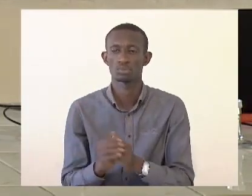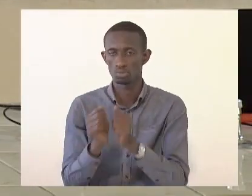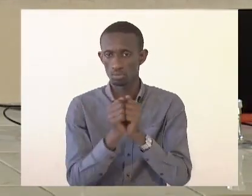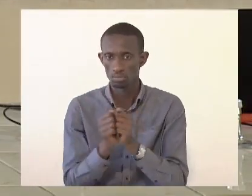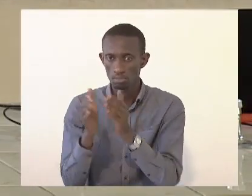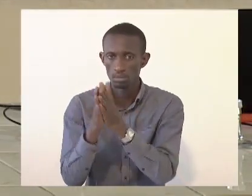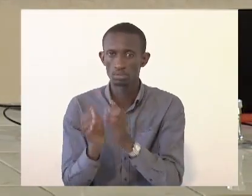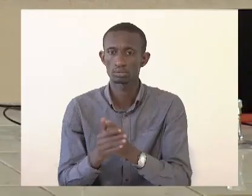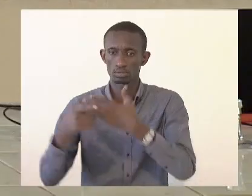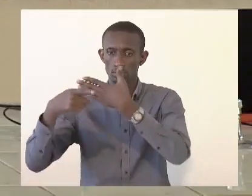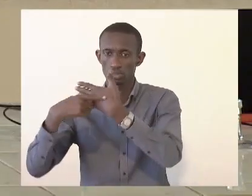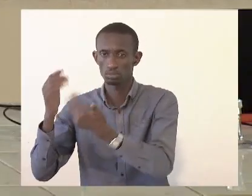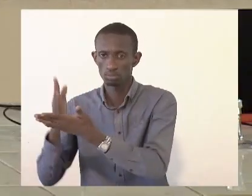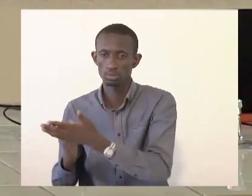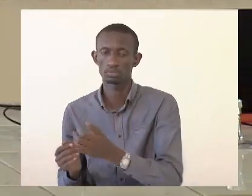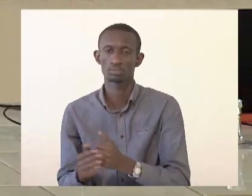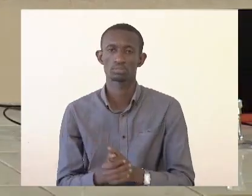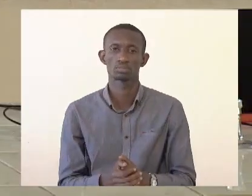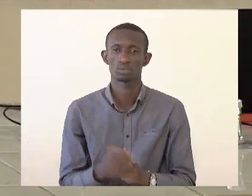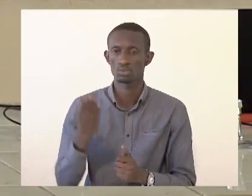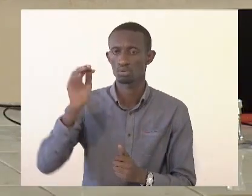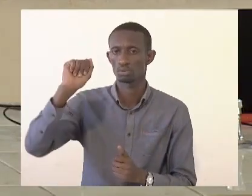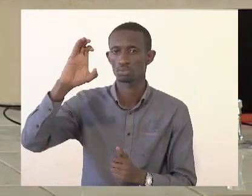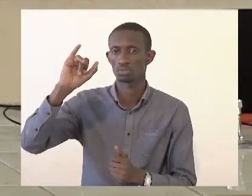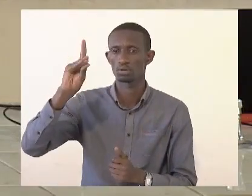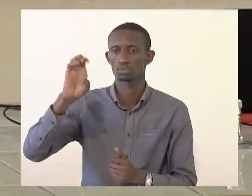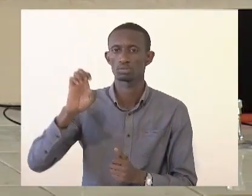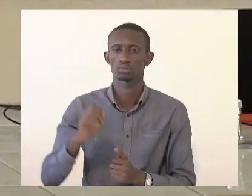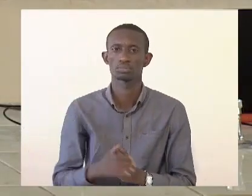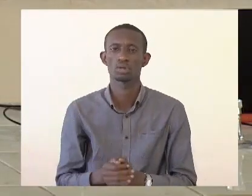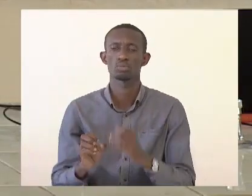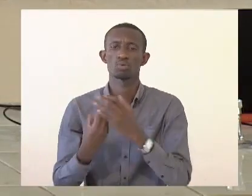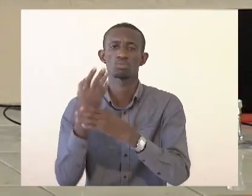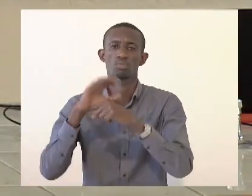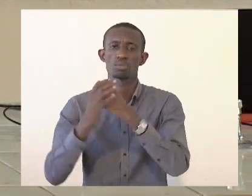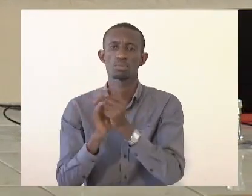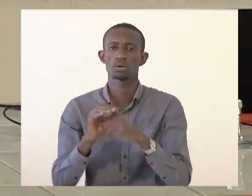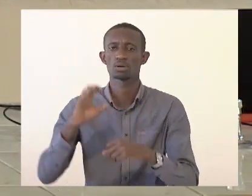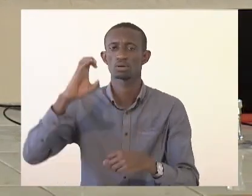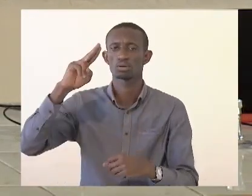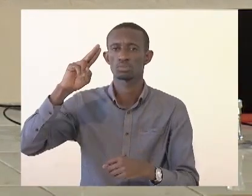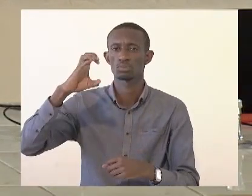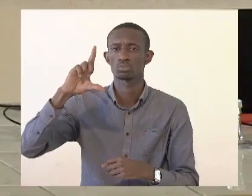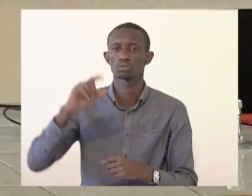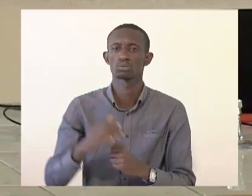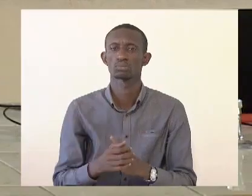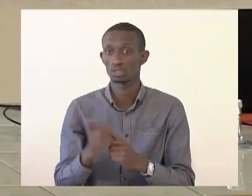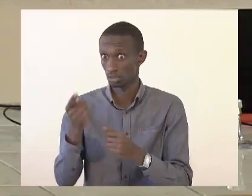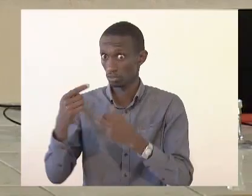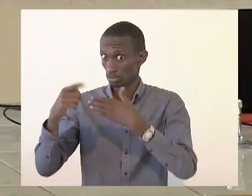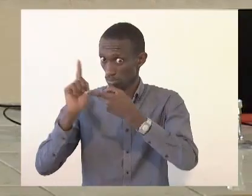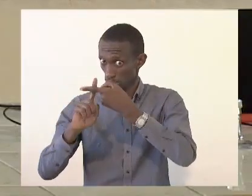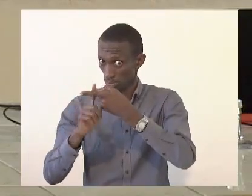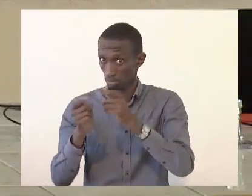with the negative part of the acid, and then we produce copper chloride, which is soluble in